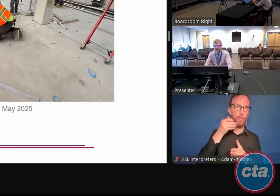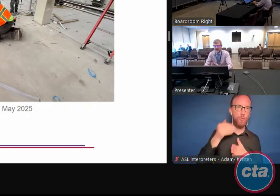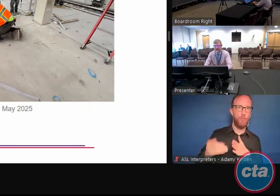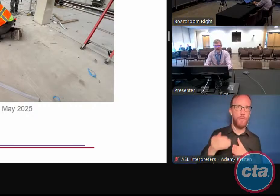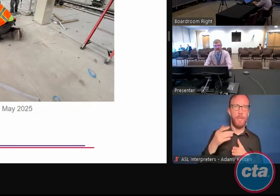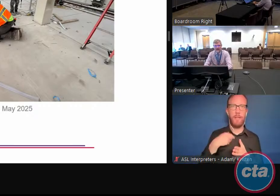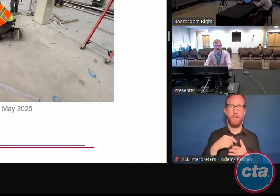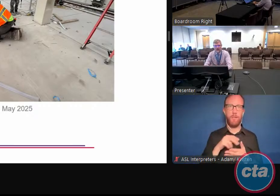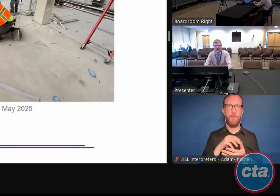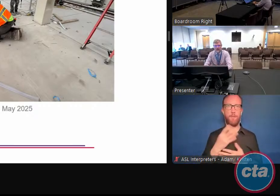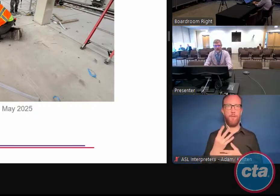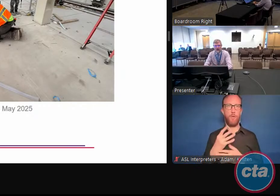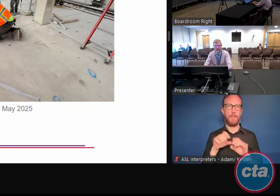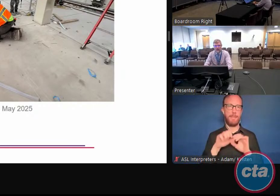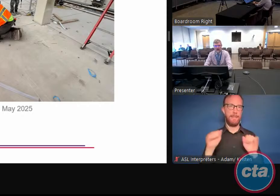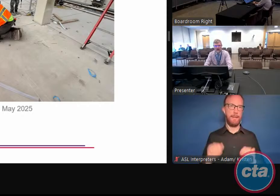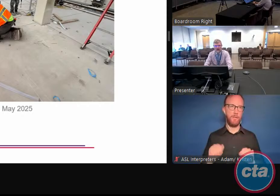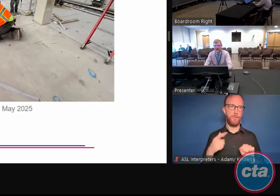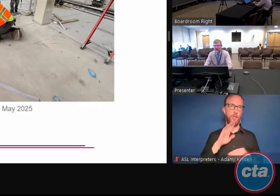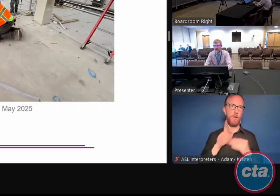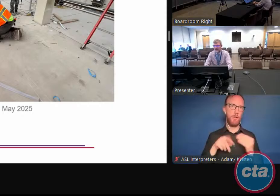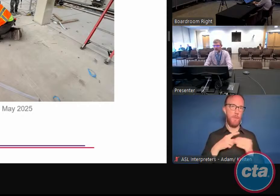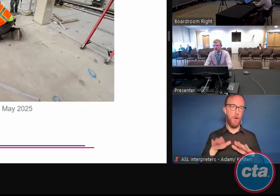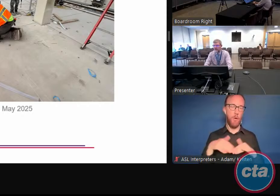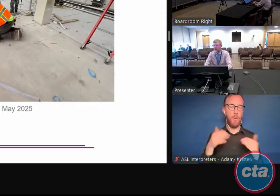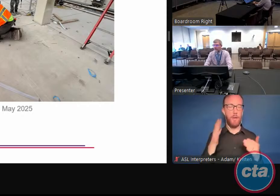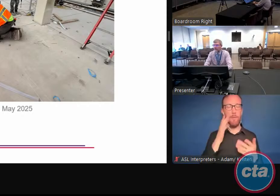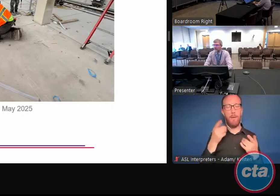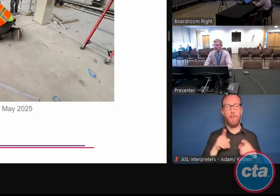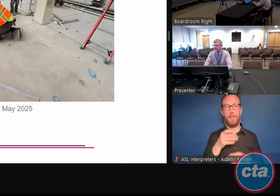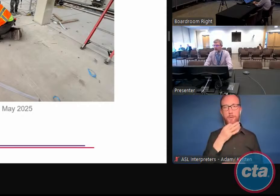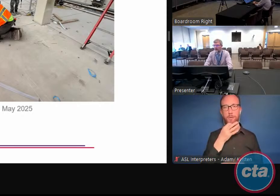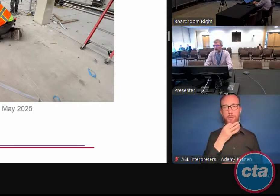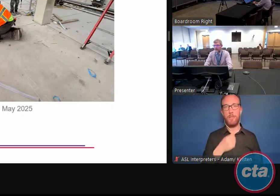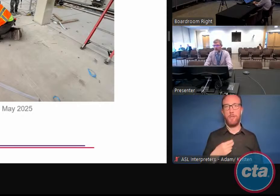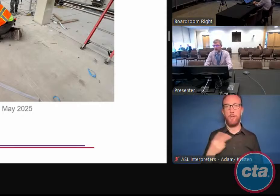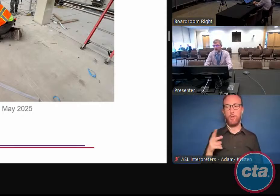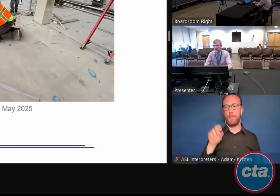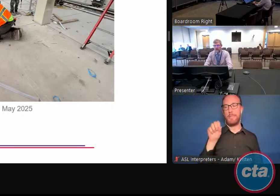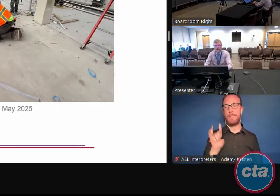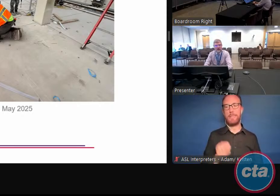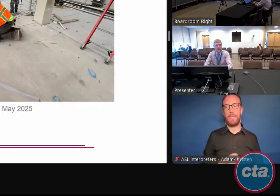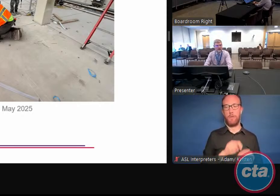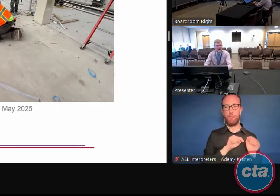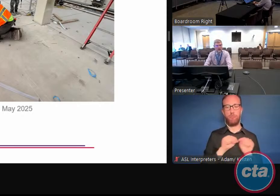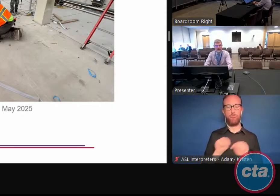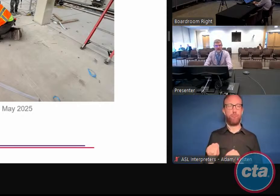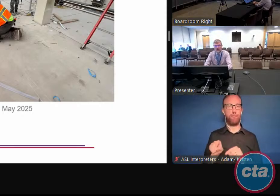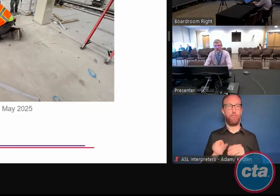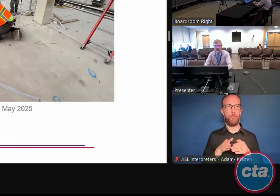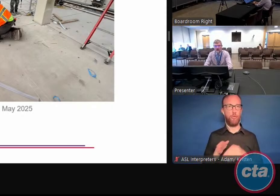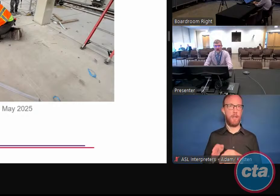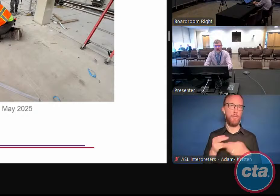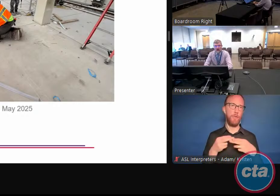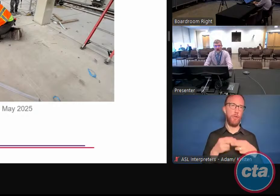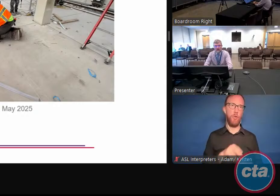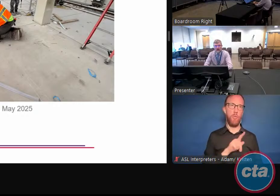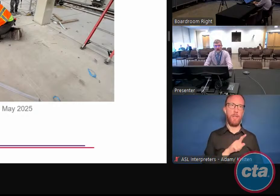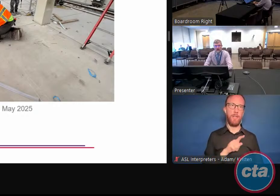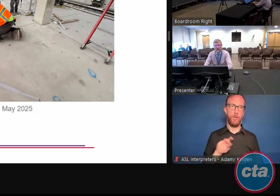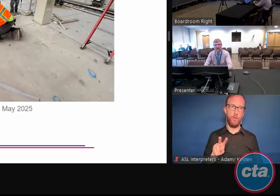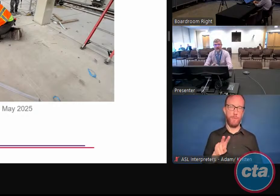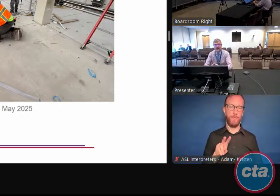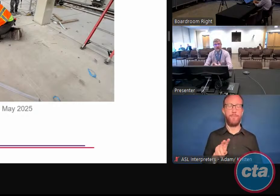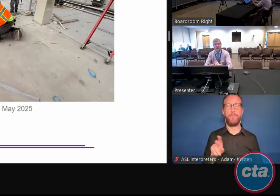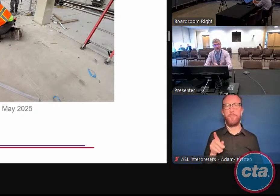those 4 stations I talked about opening up. We are seeing the 2 southbound tracks, which is what we call tracks 1 and 2. We